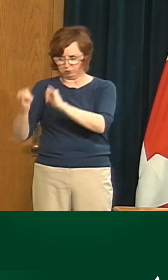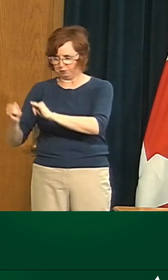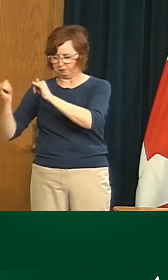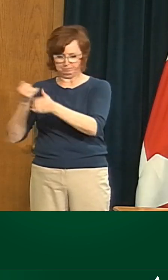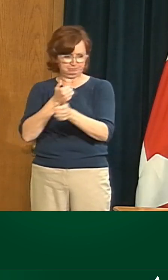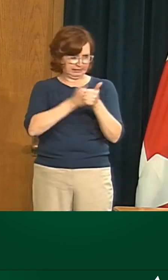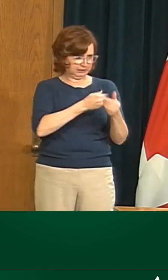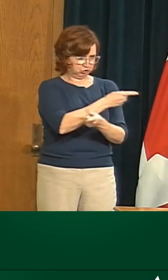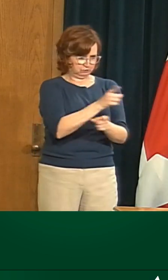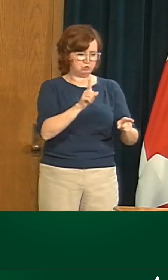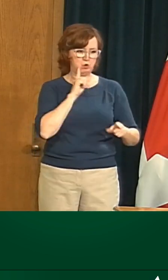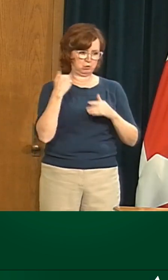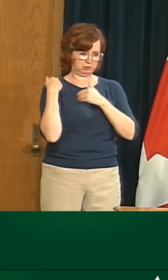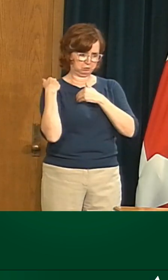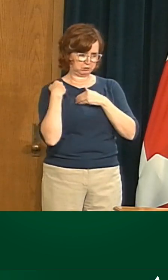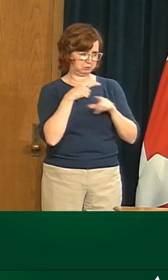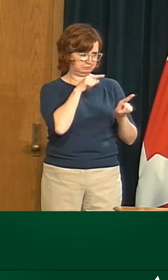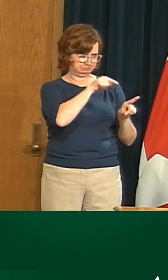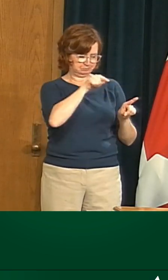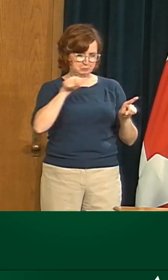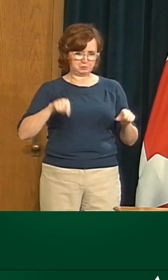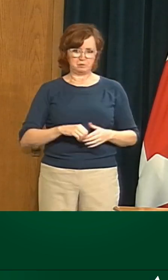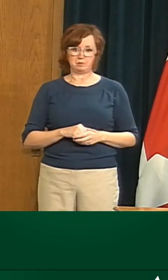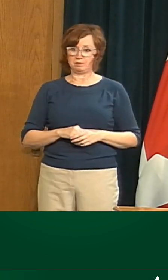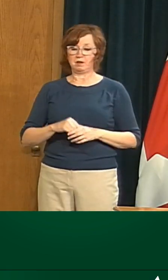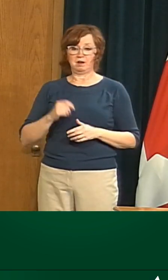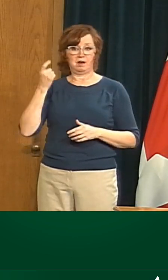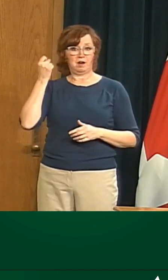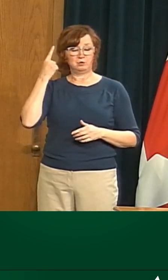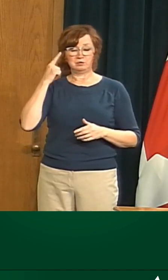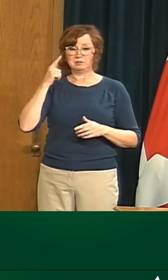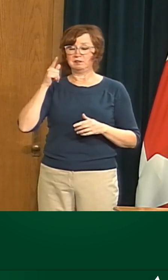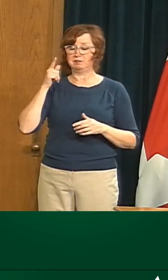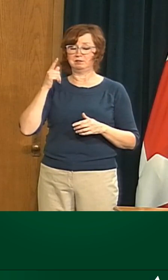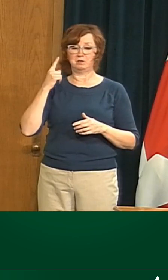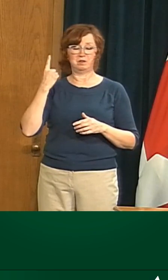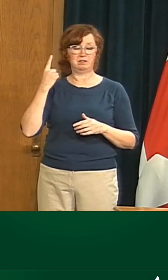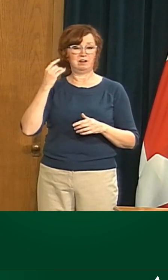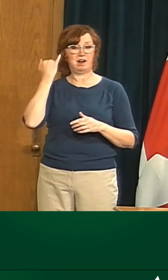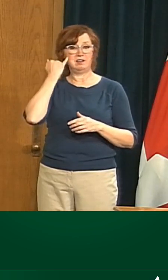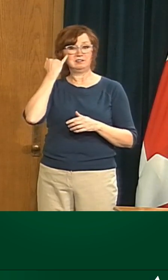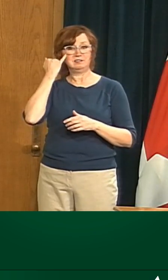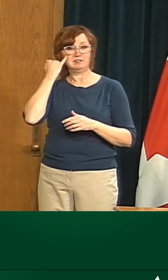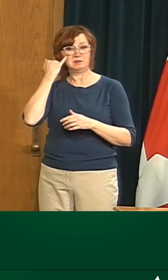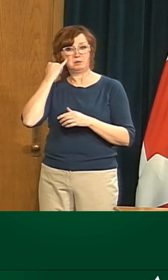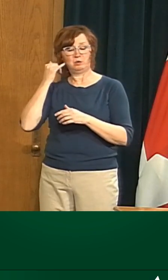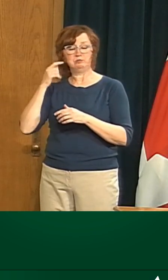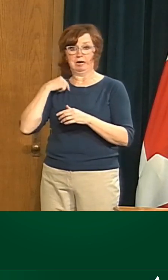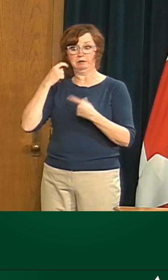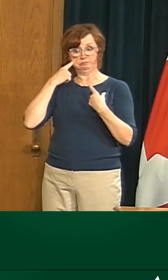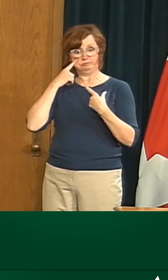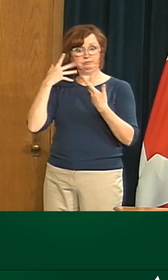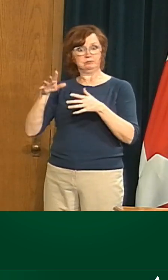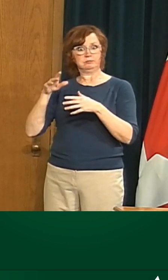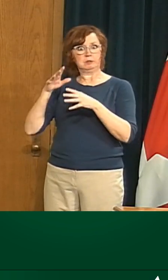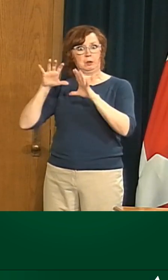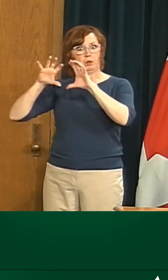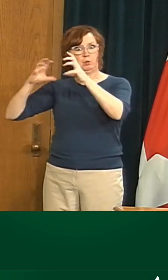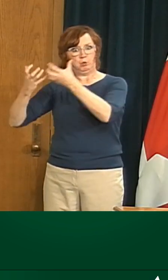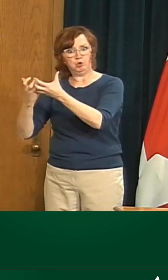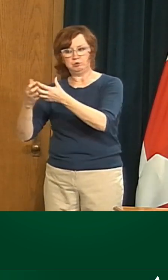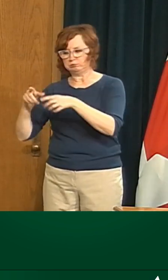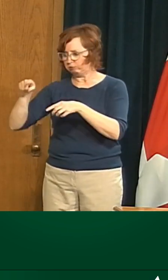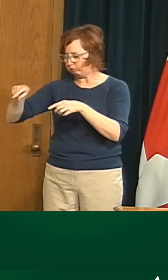one individual has resulted in a few dozen cases who have then led to a few